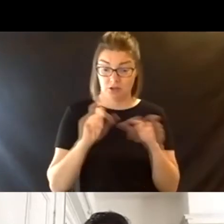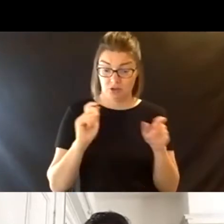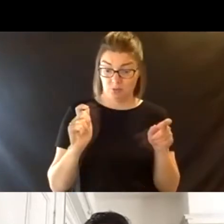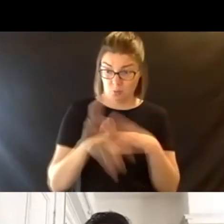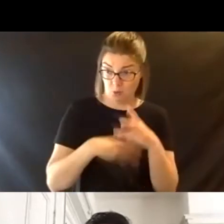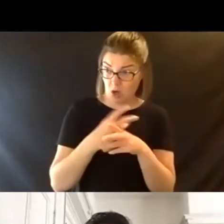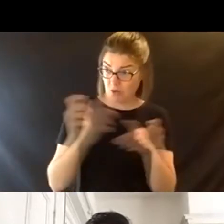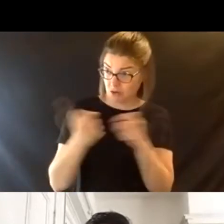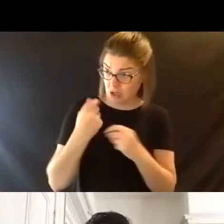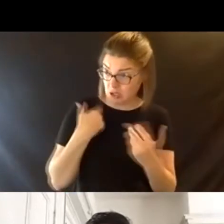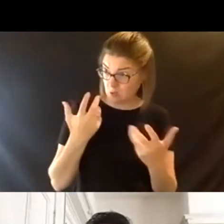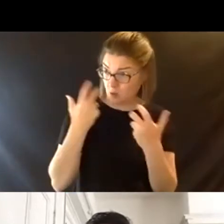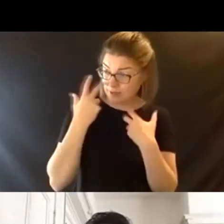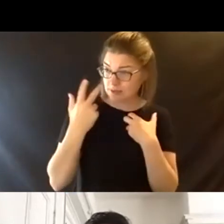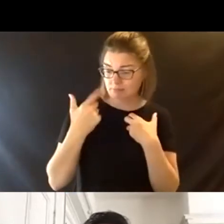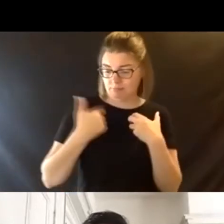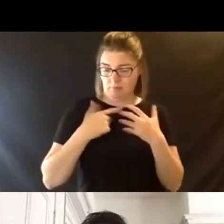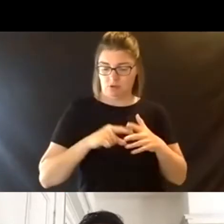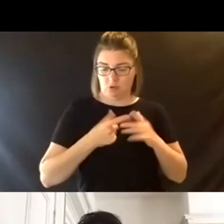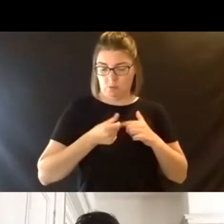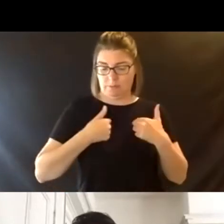is so true.